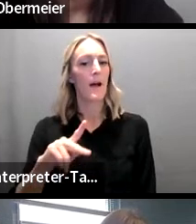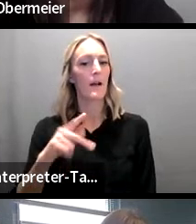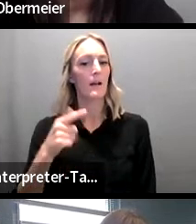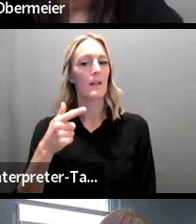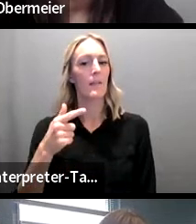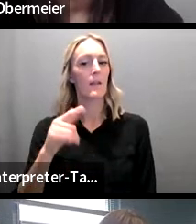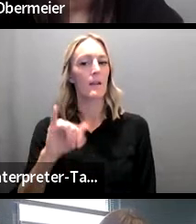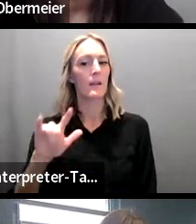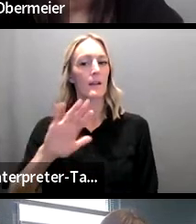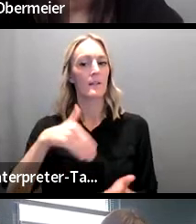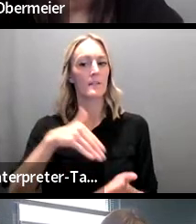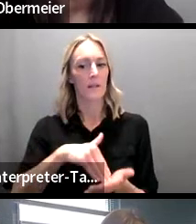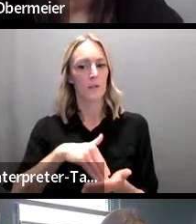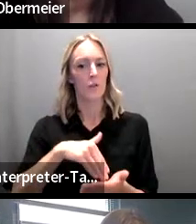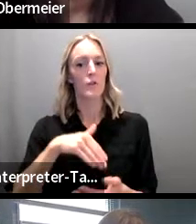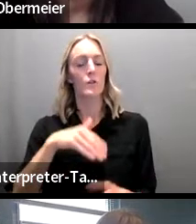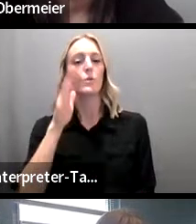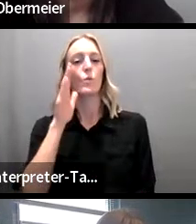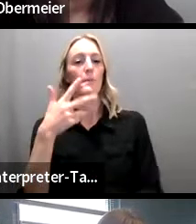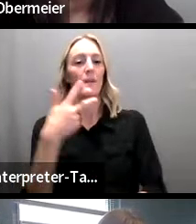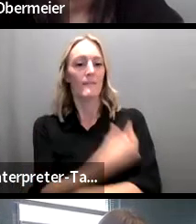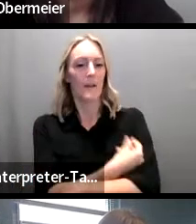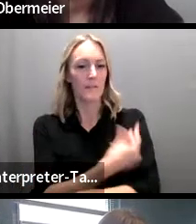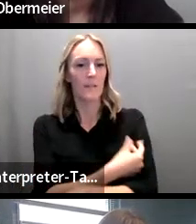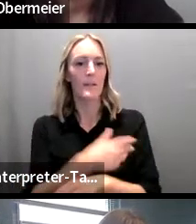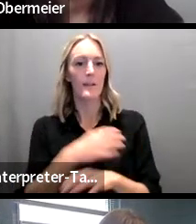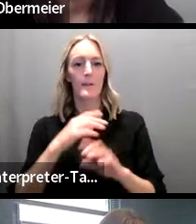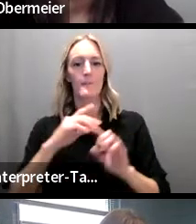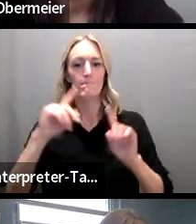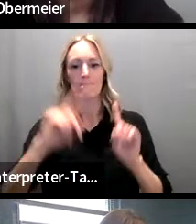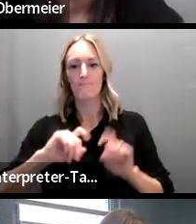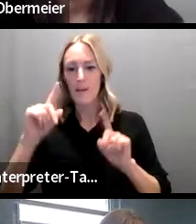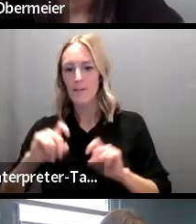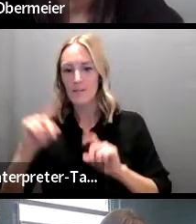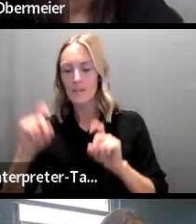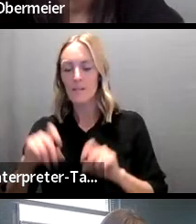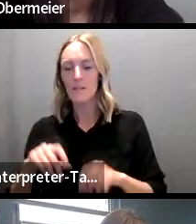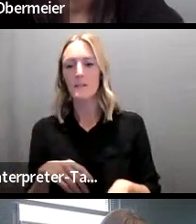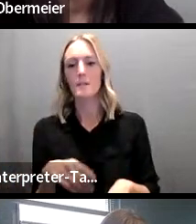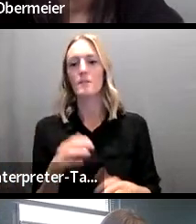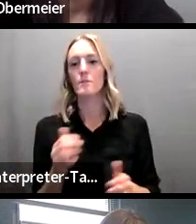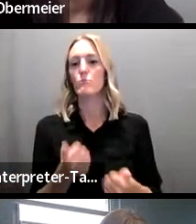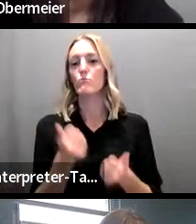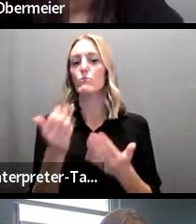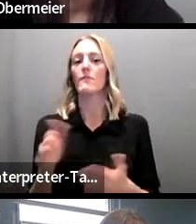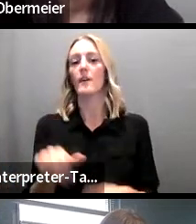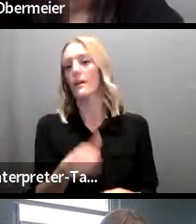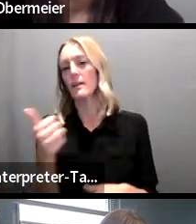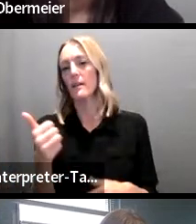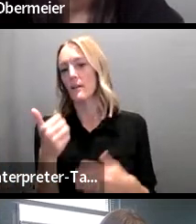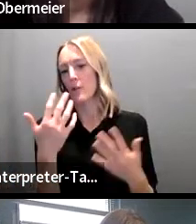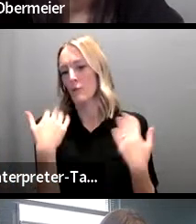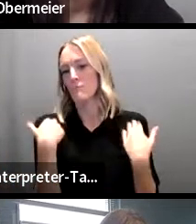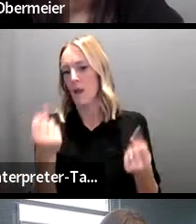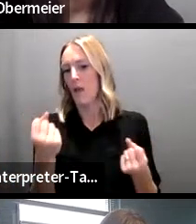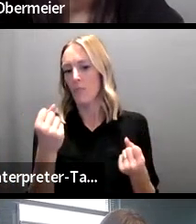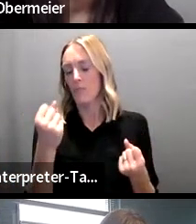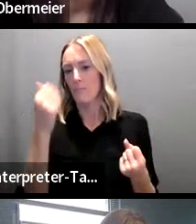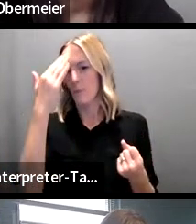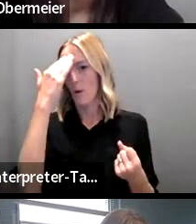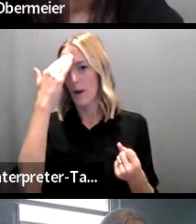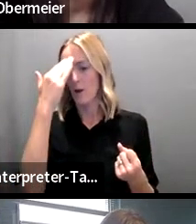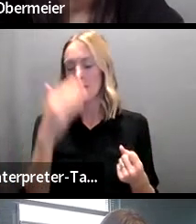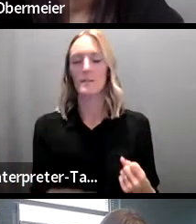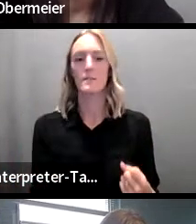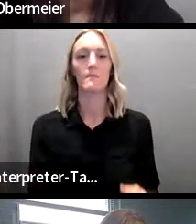Initiative, vaccinating, testing, providing other health awareness. We're going to be